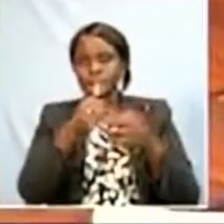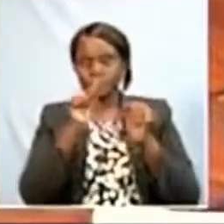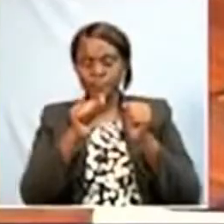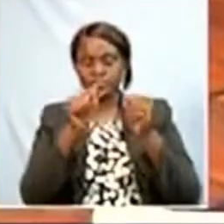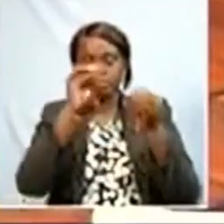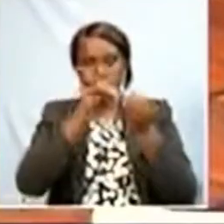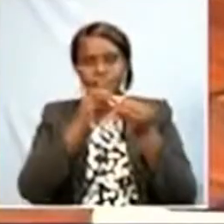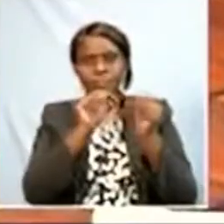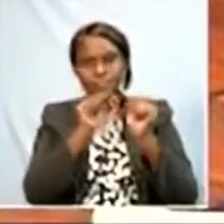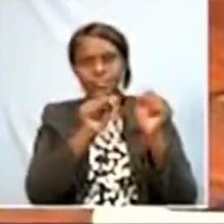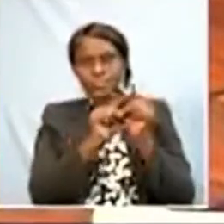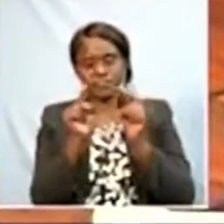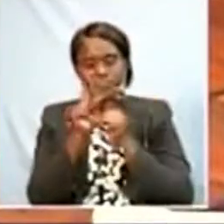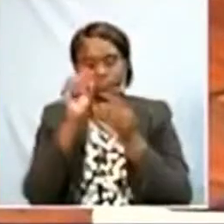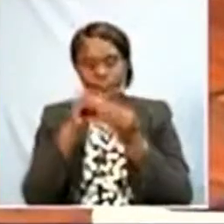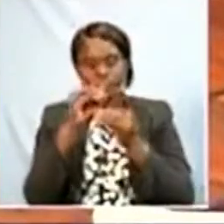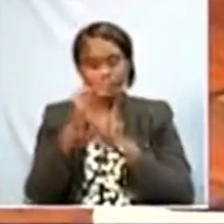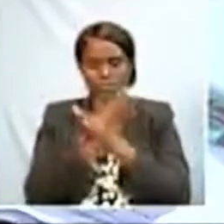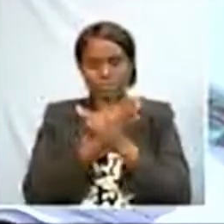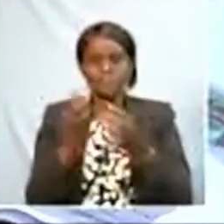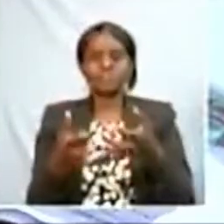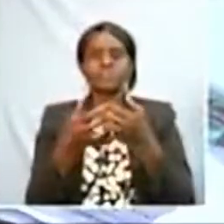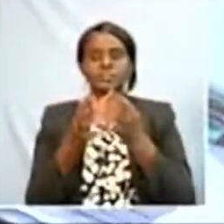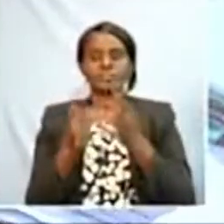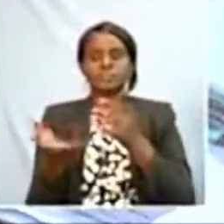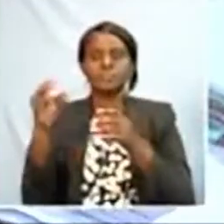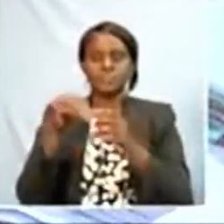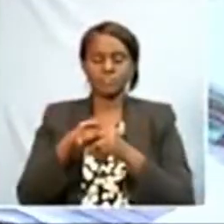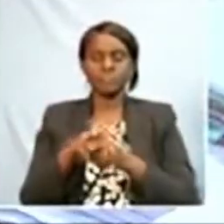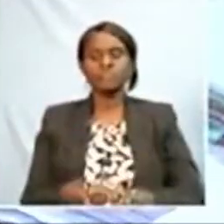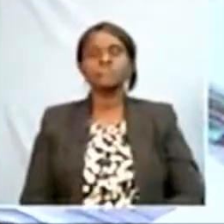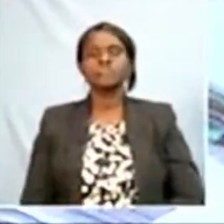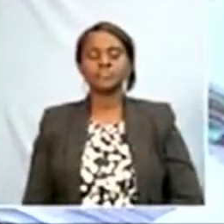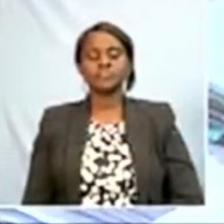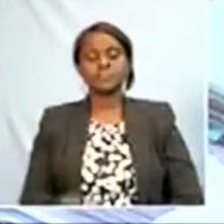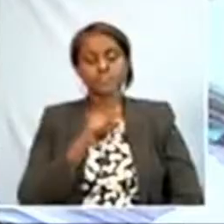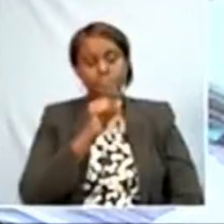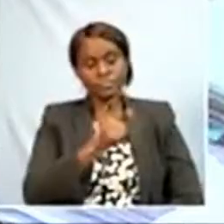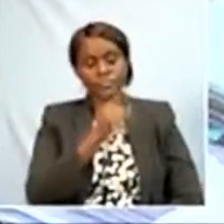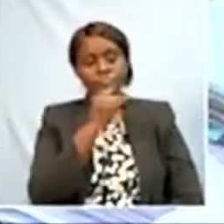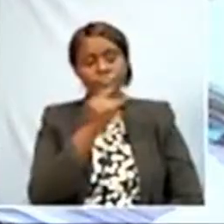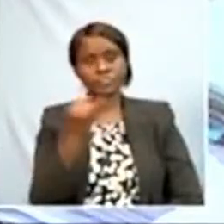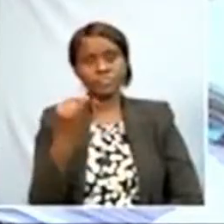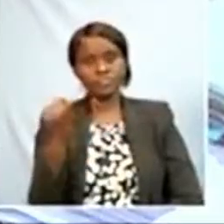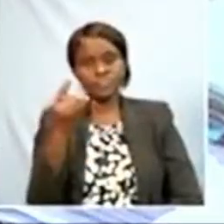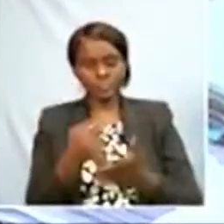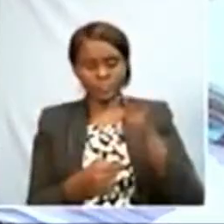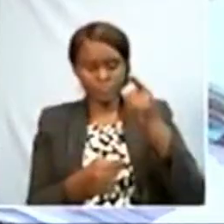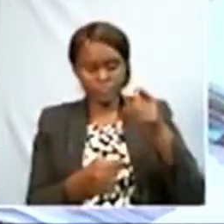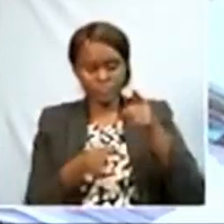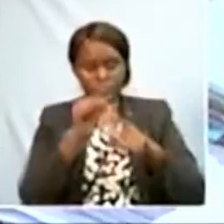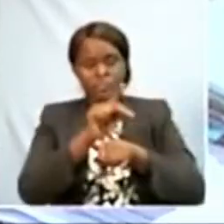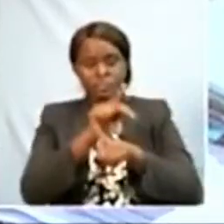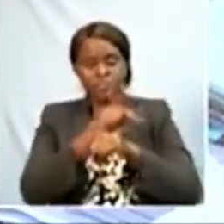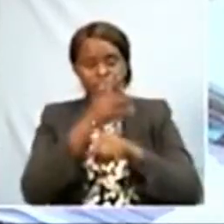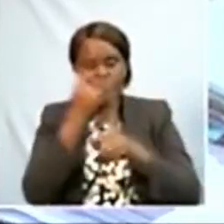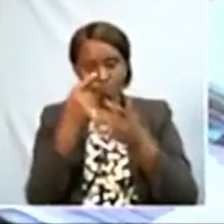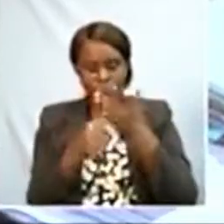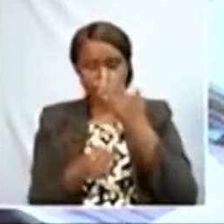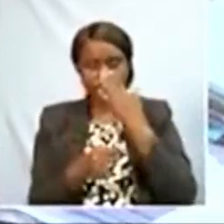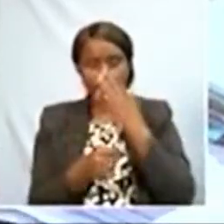add. Before the engineer comes in, the issue is this project was supposed to